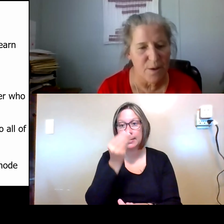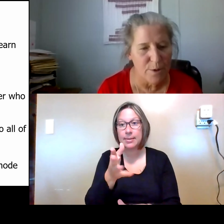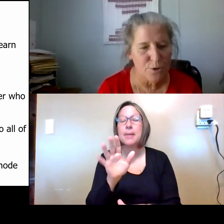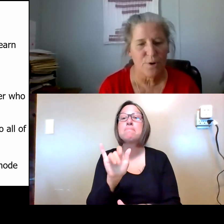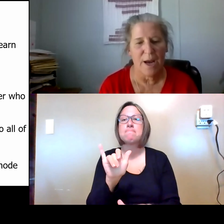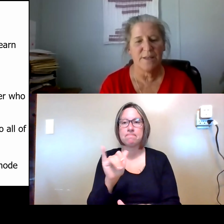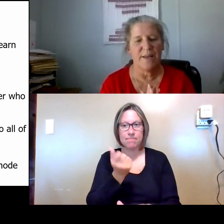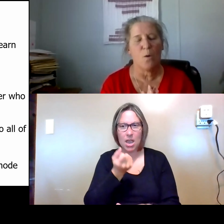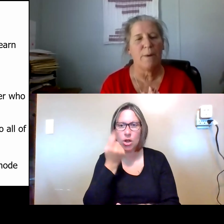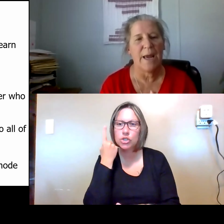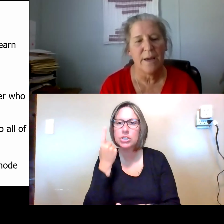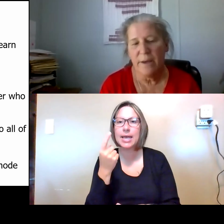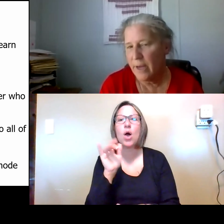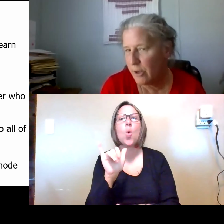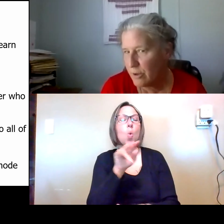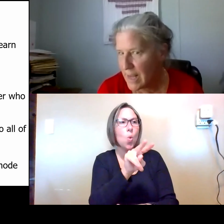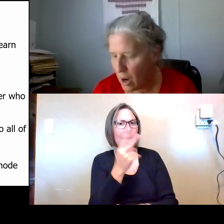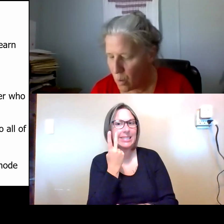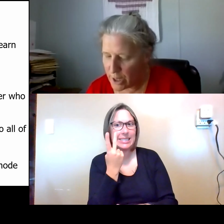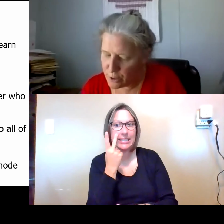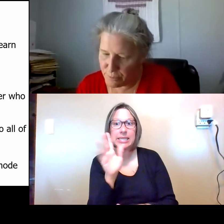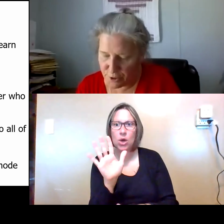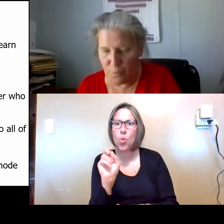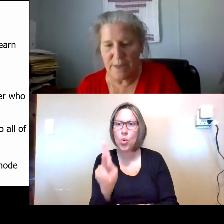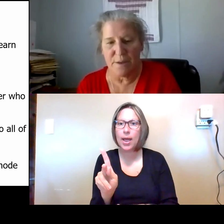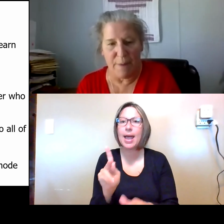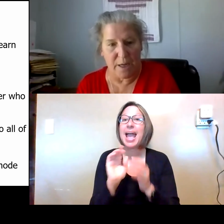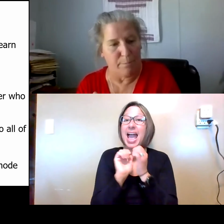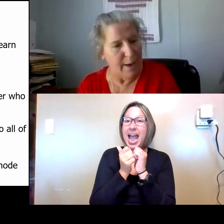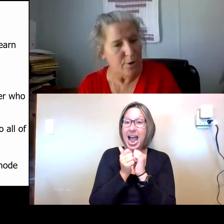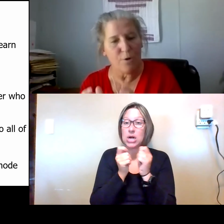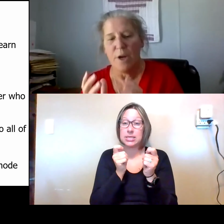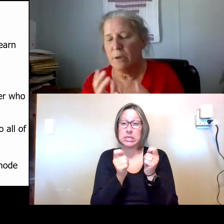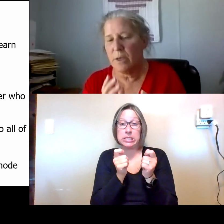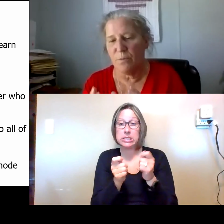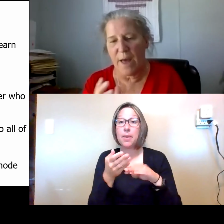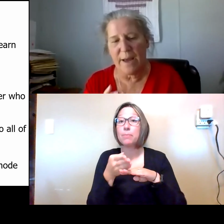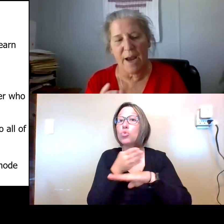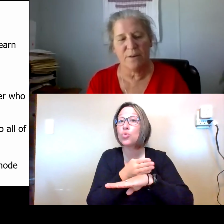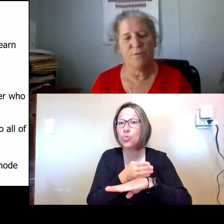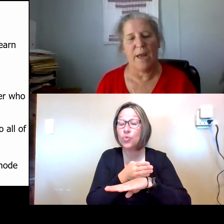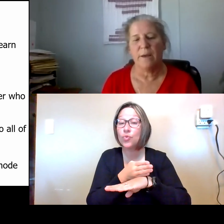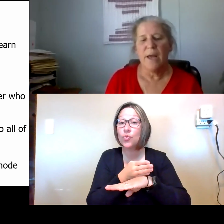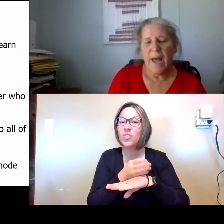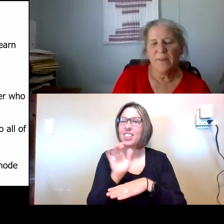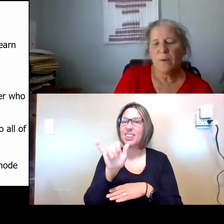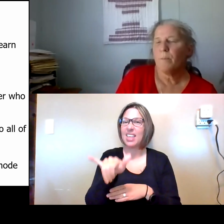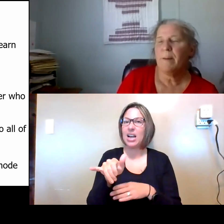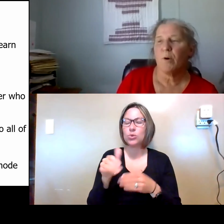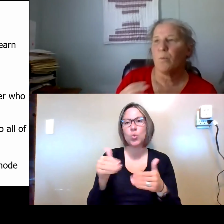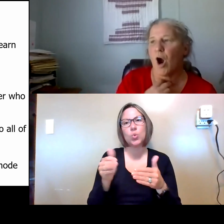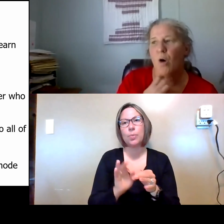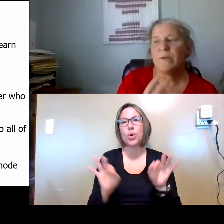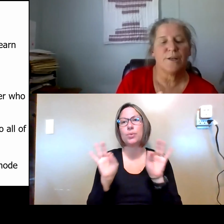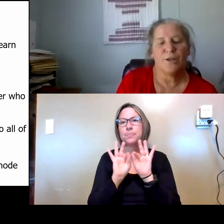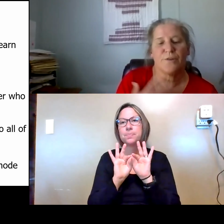I see what you're trying to tell me, here's how you do it to make it better, you know, that kind of thing. And then